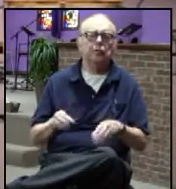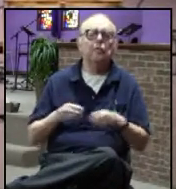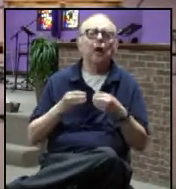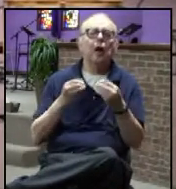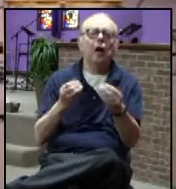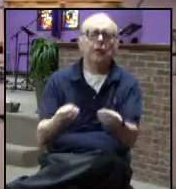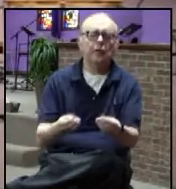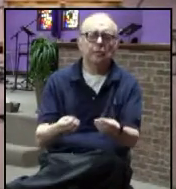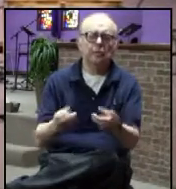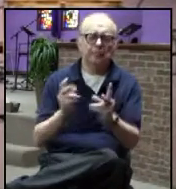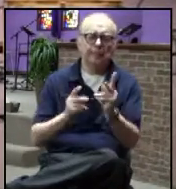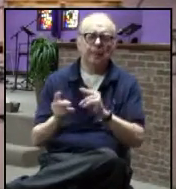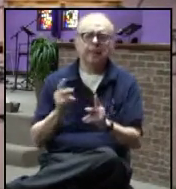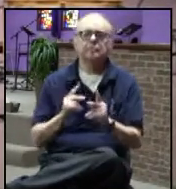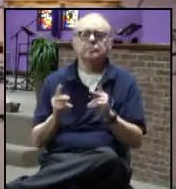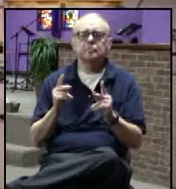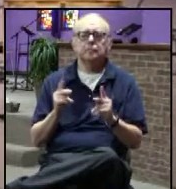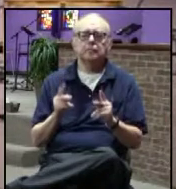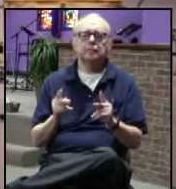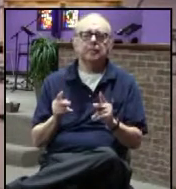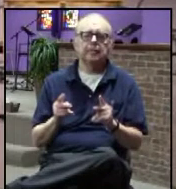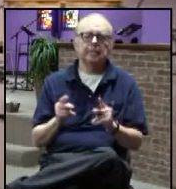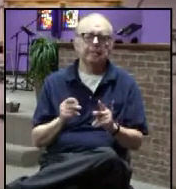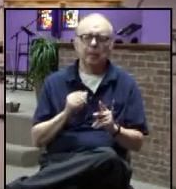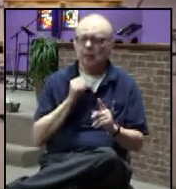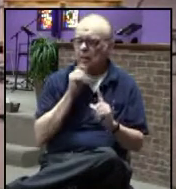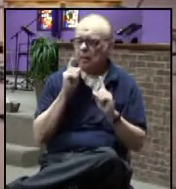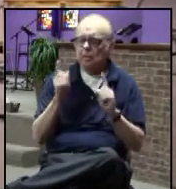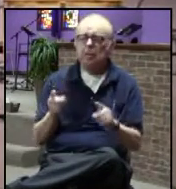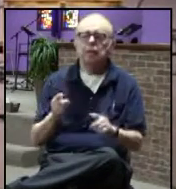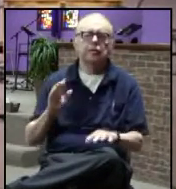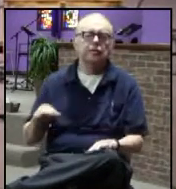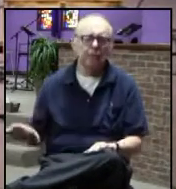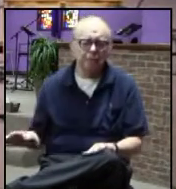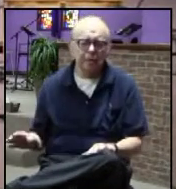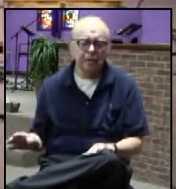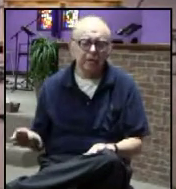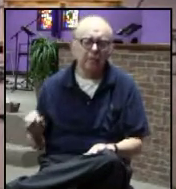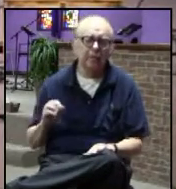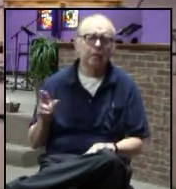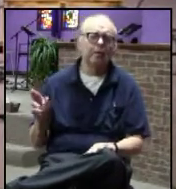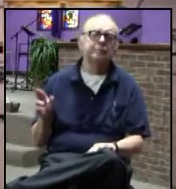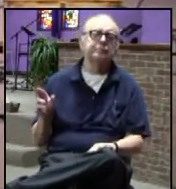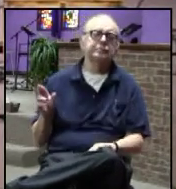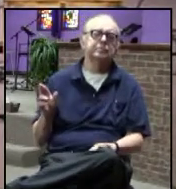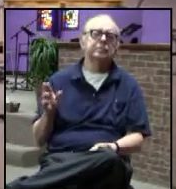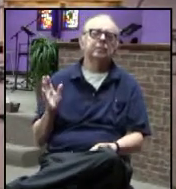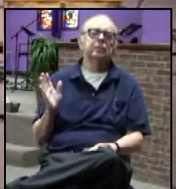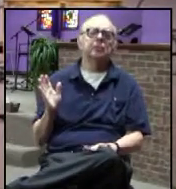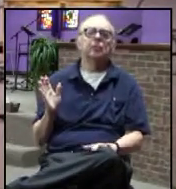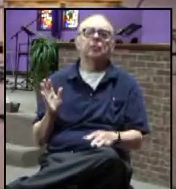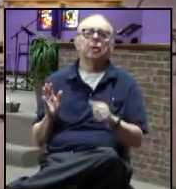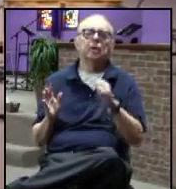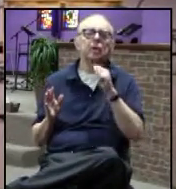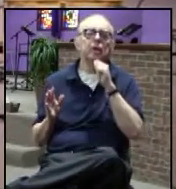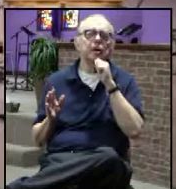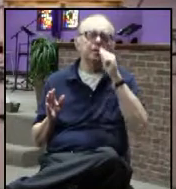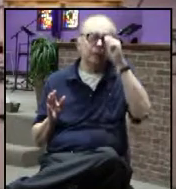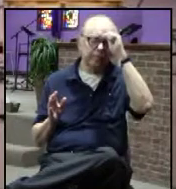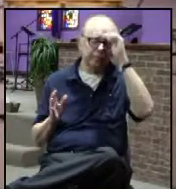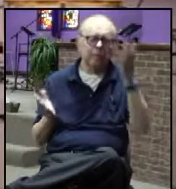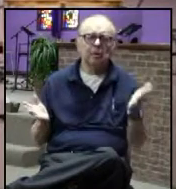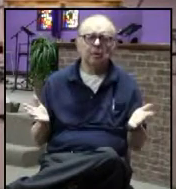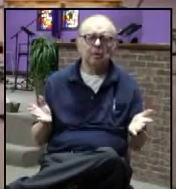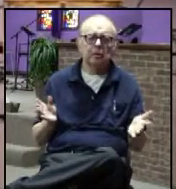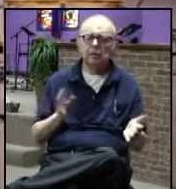offer can not just go to children or middle adults,